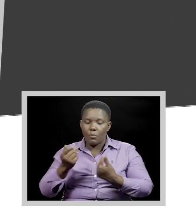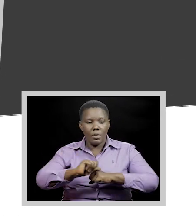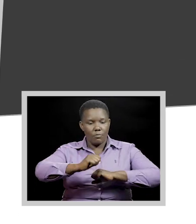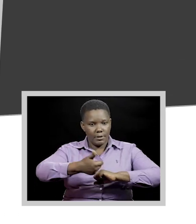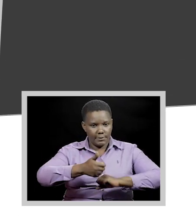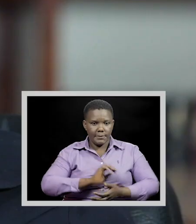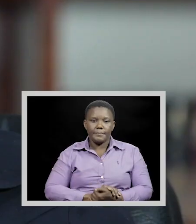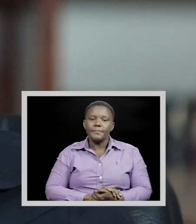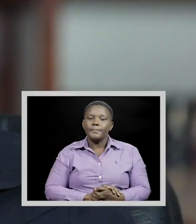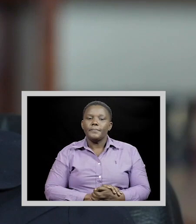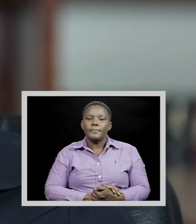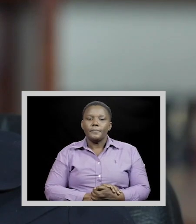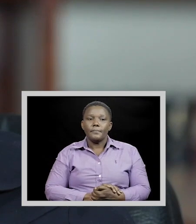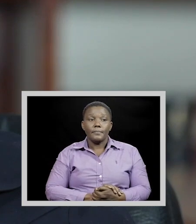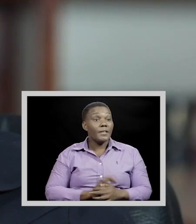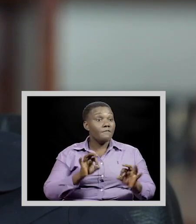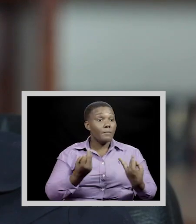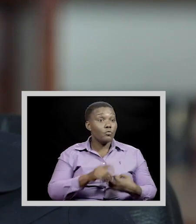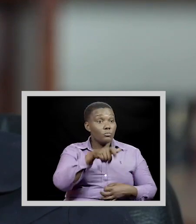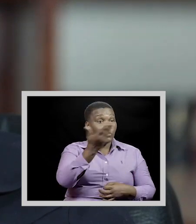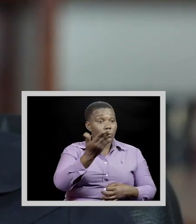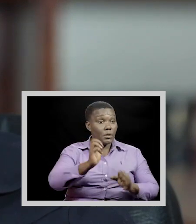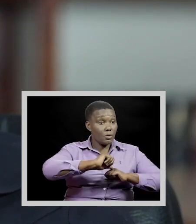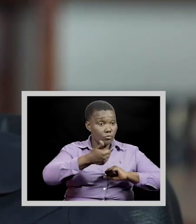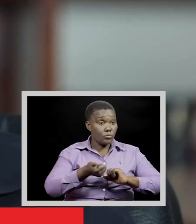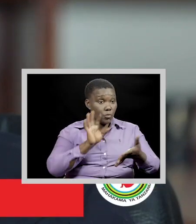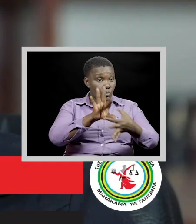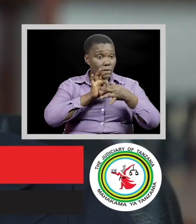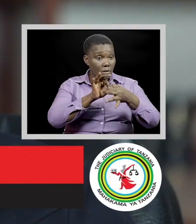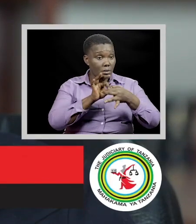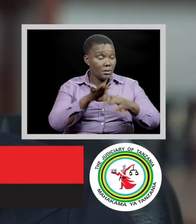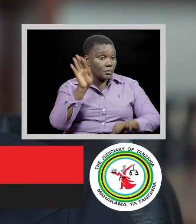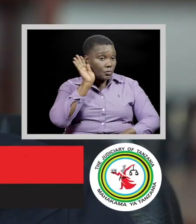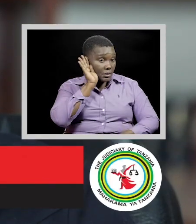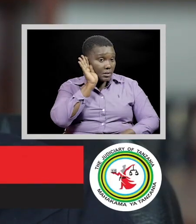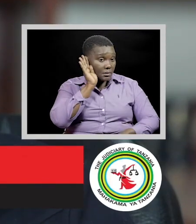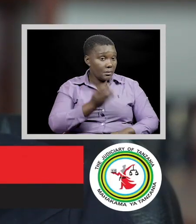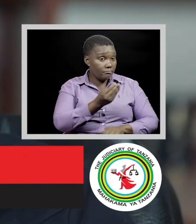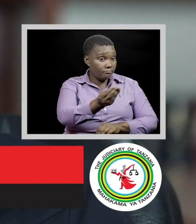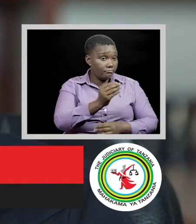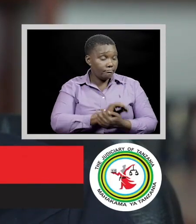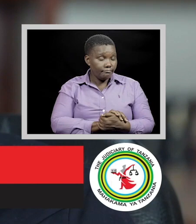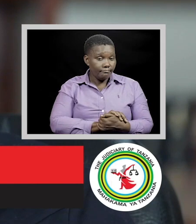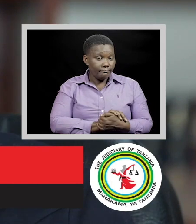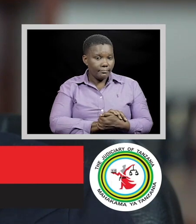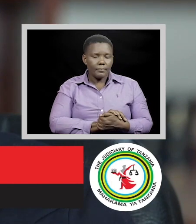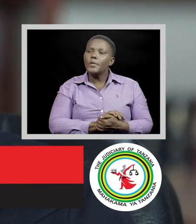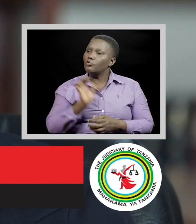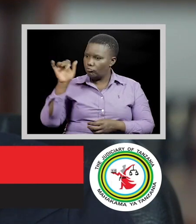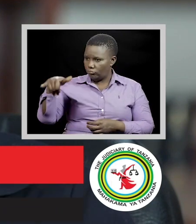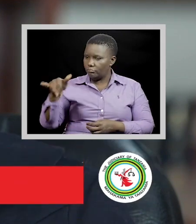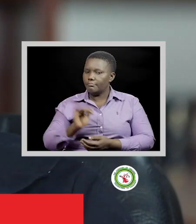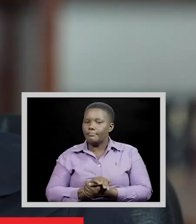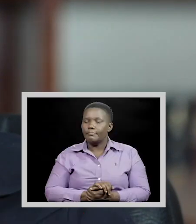representing children. So, are there any other people allowed to attend juvenile court proceedings?